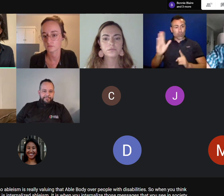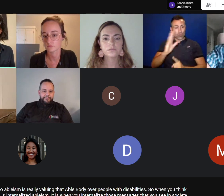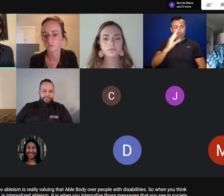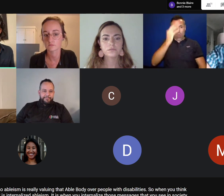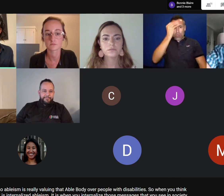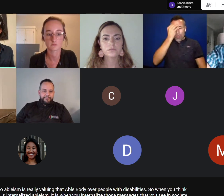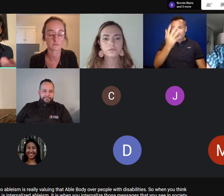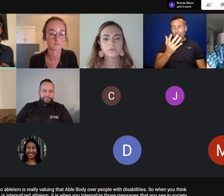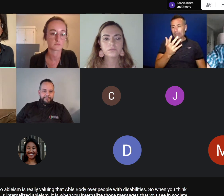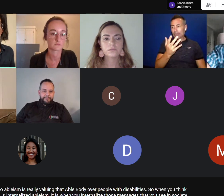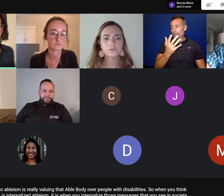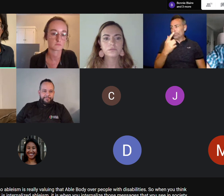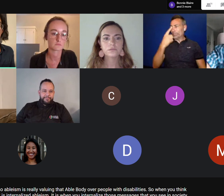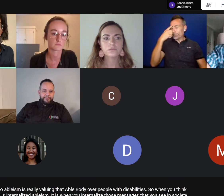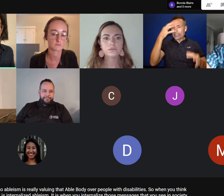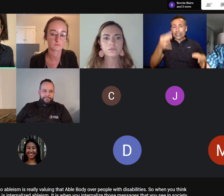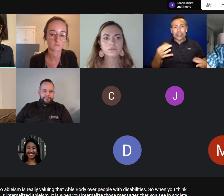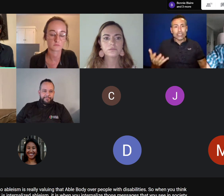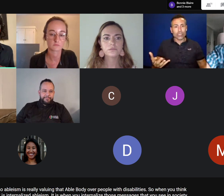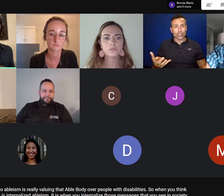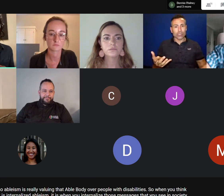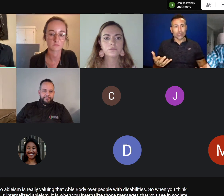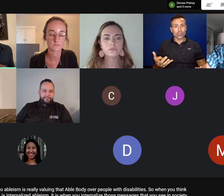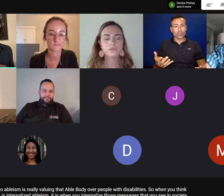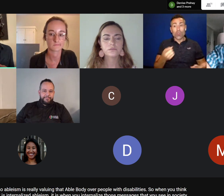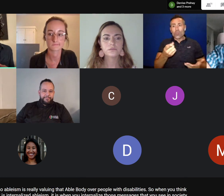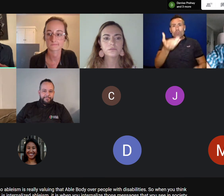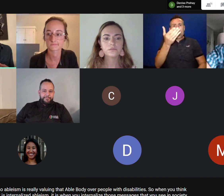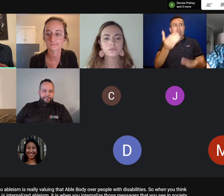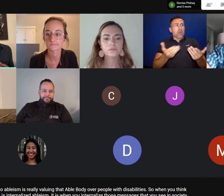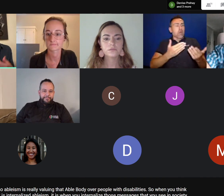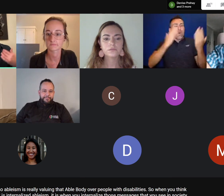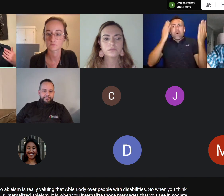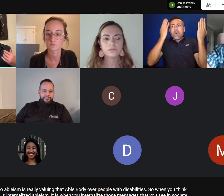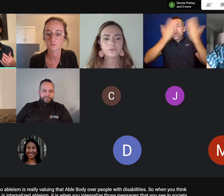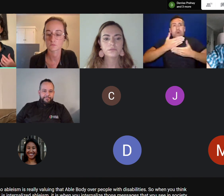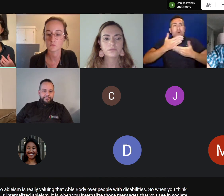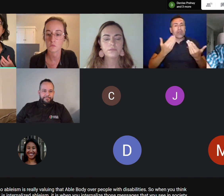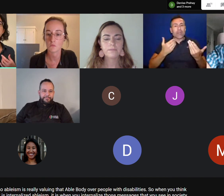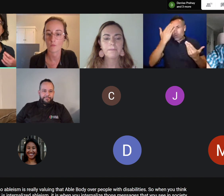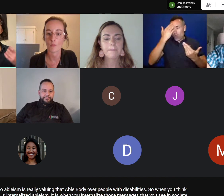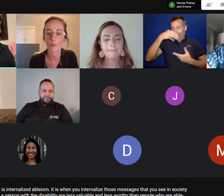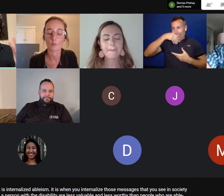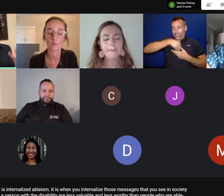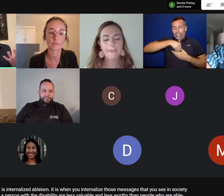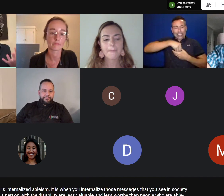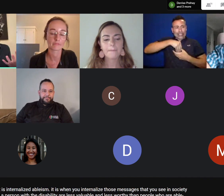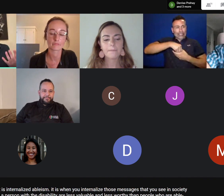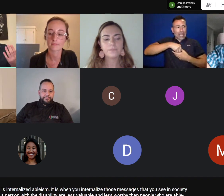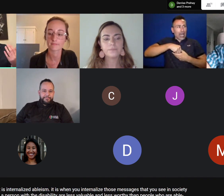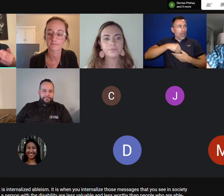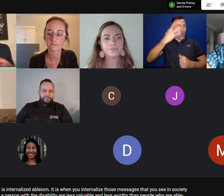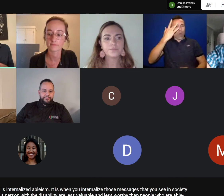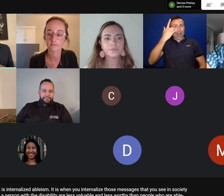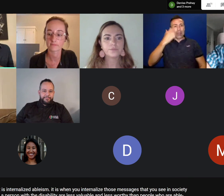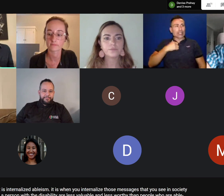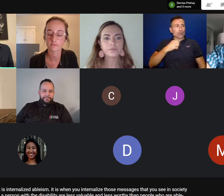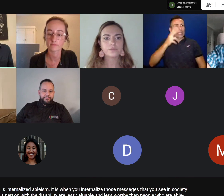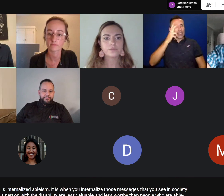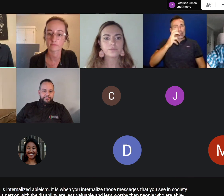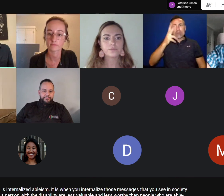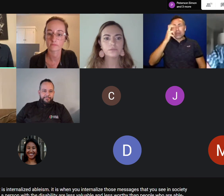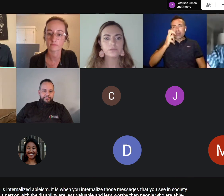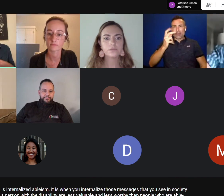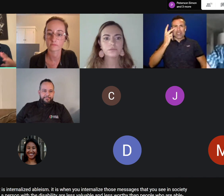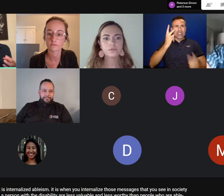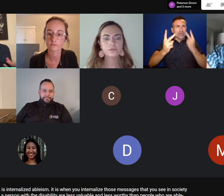know that you have this within you because we're kind of programmed by what we see and what we hear, and